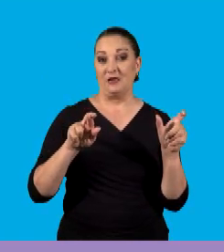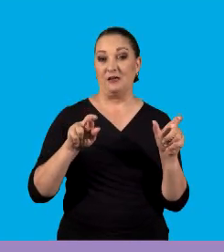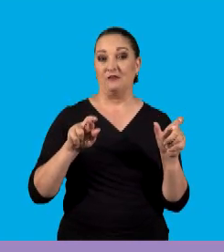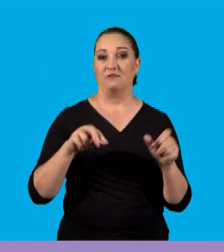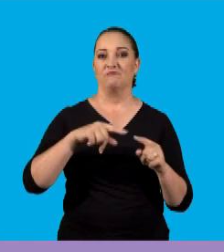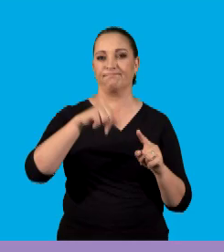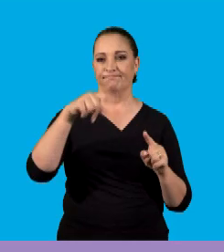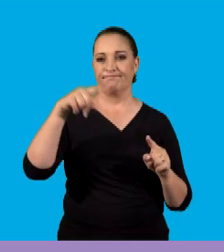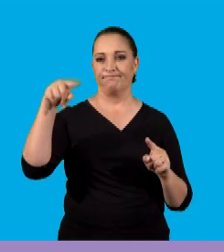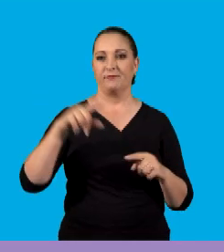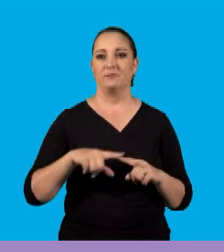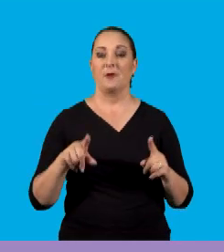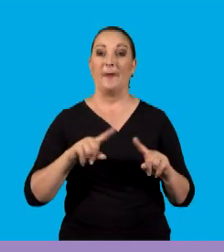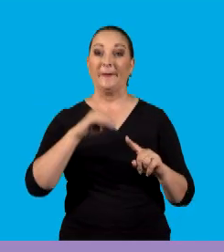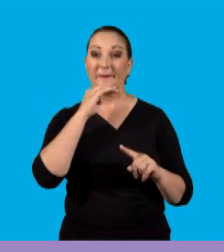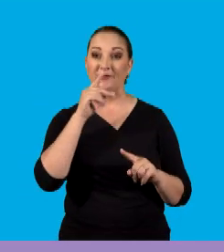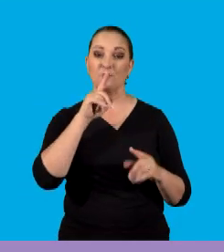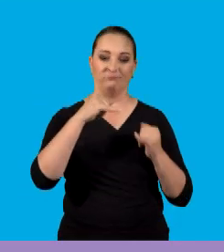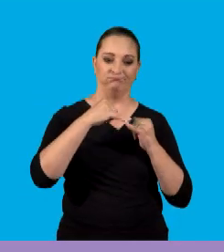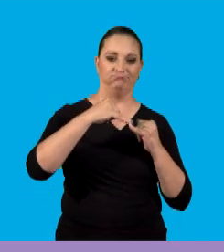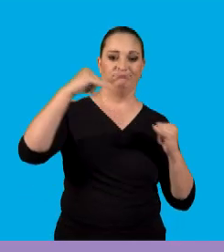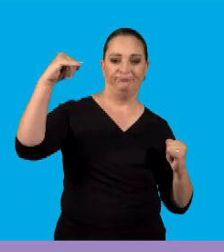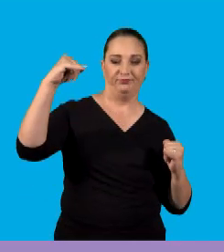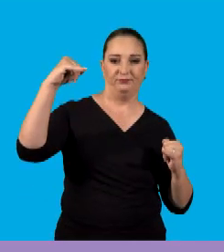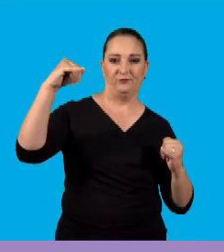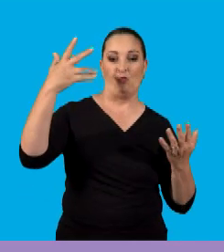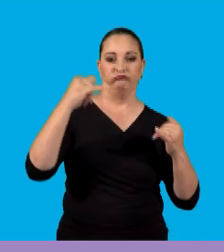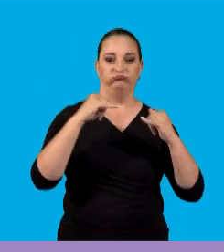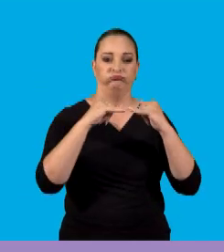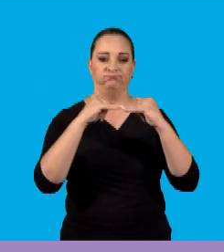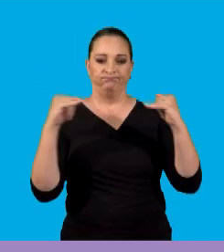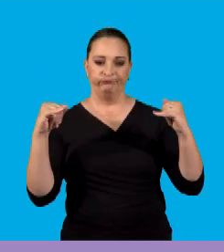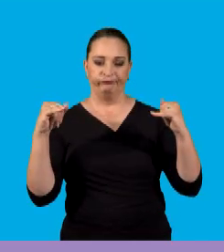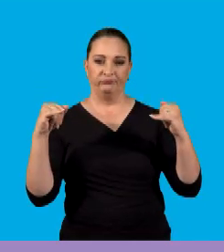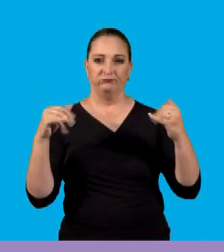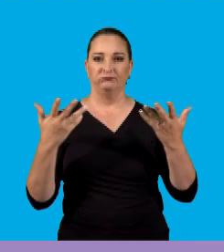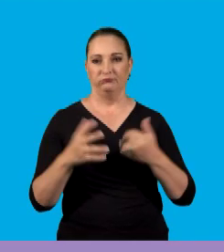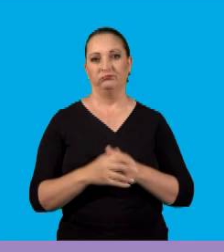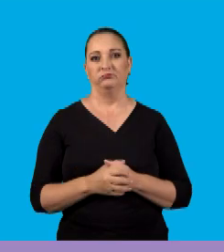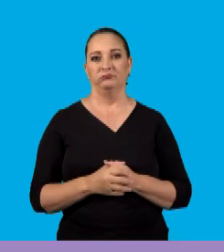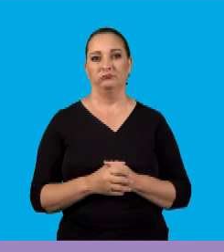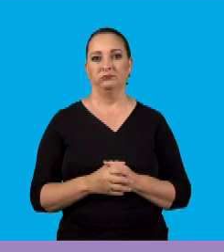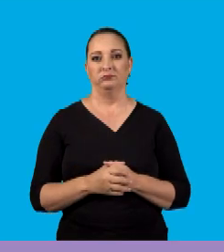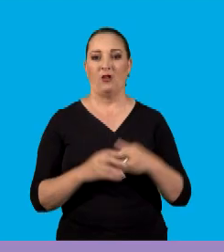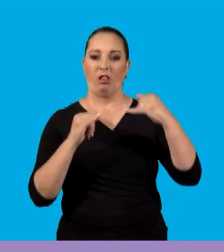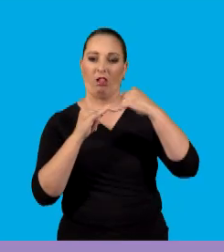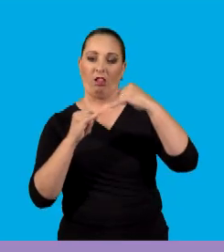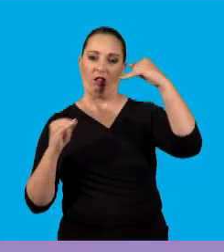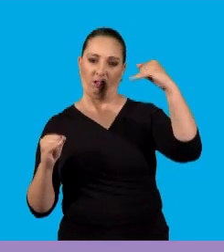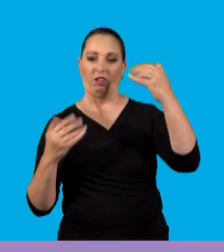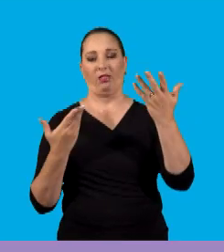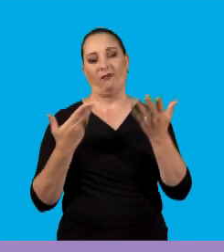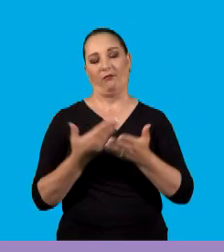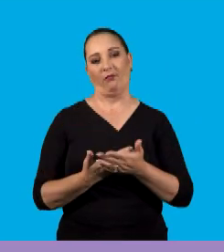So a linear graph, that is a graph that is straight. This could be vertically straight,